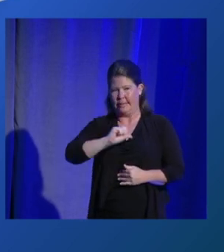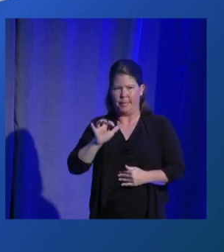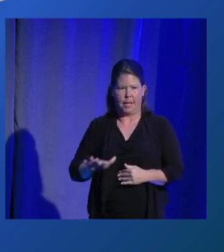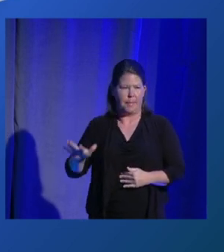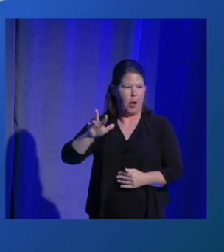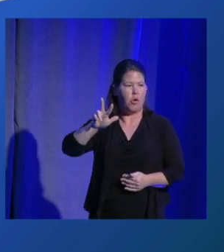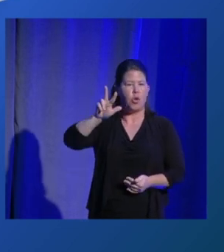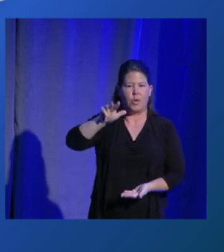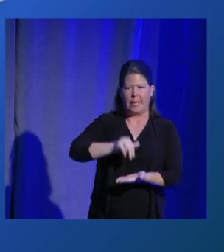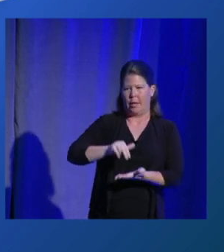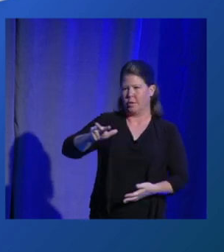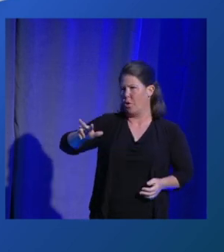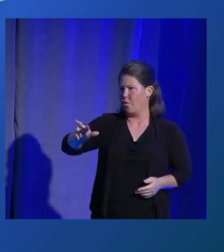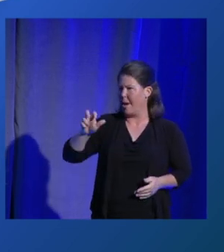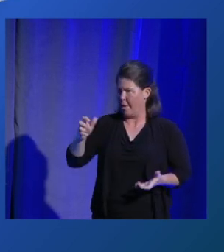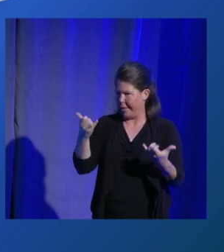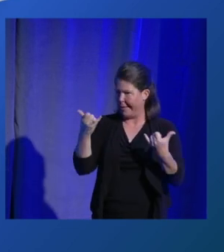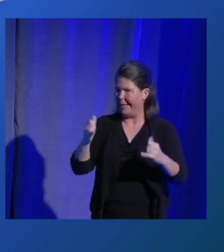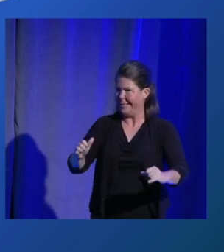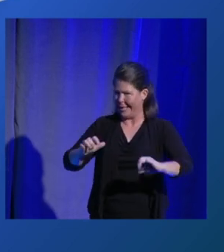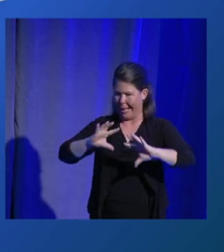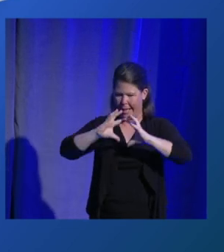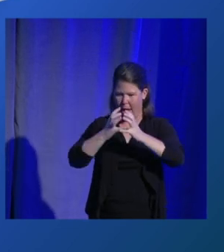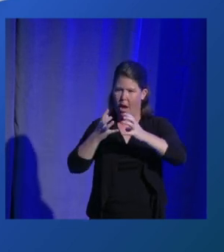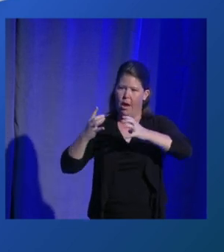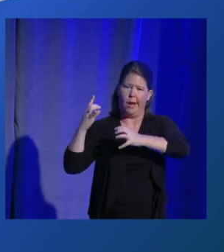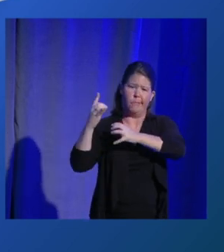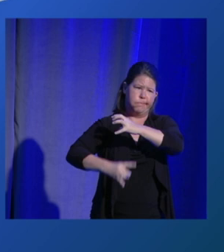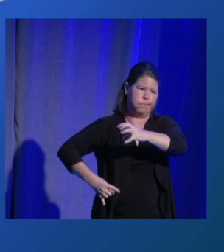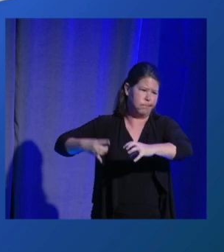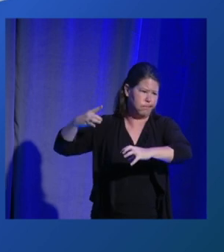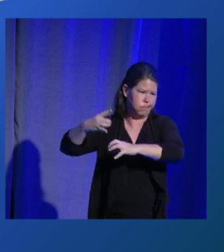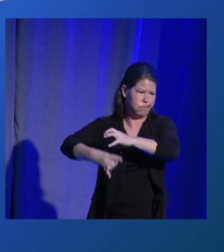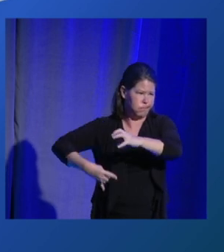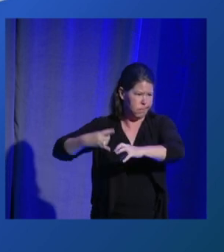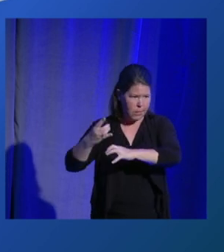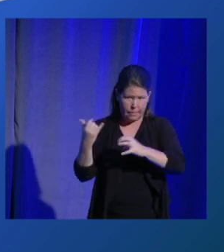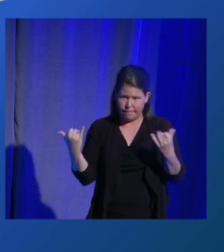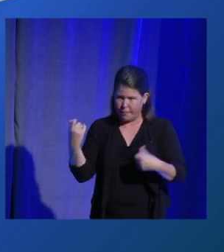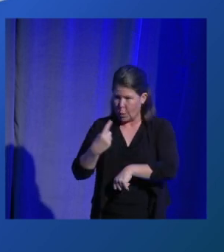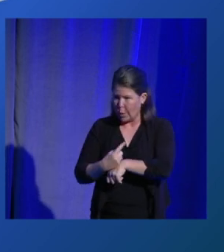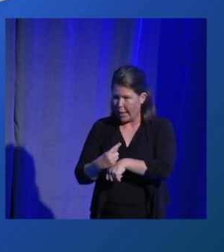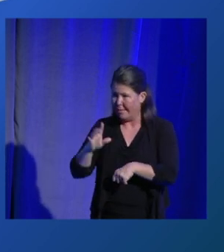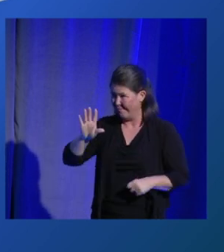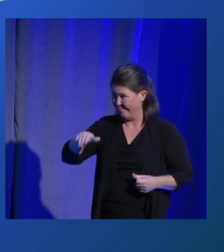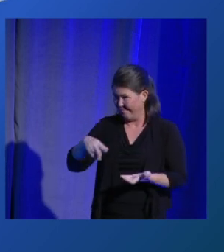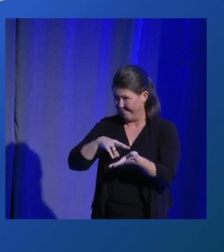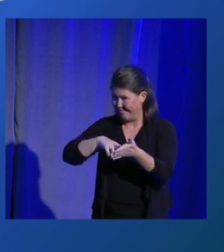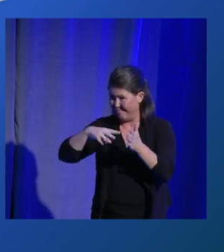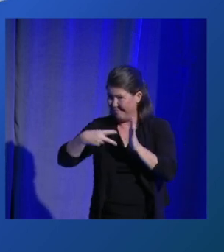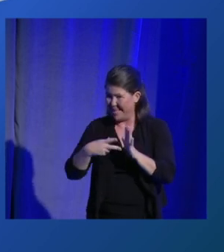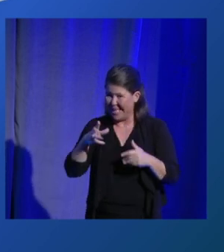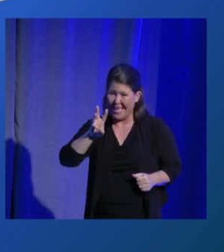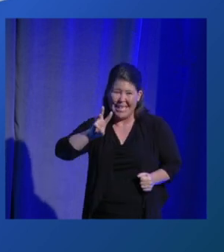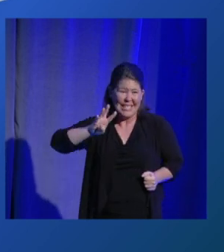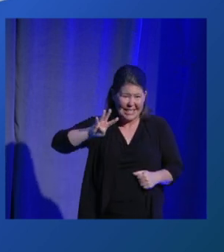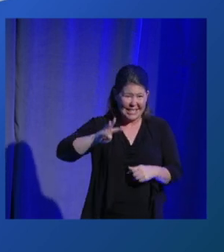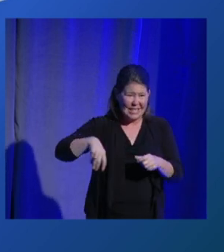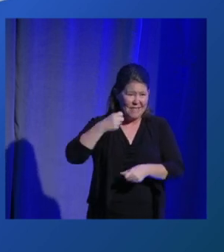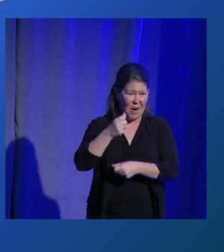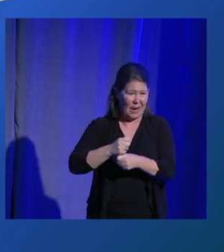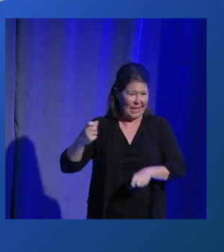orbit today so again 64 years of innovation of